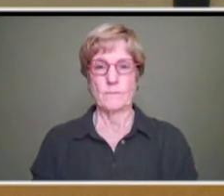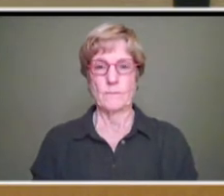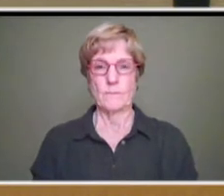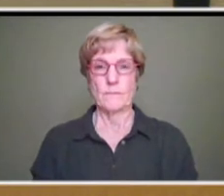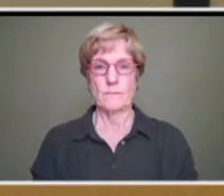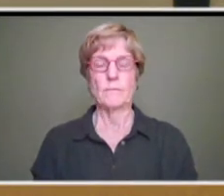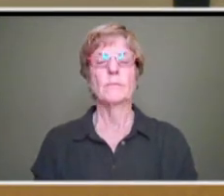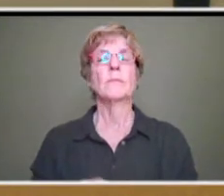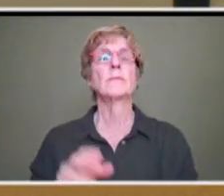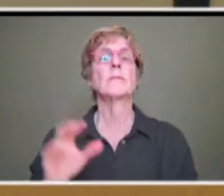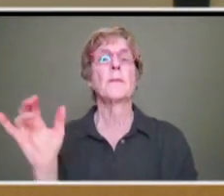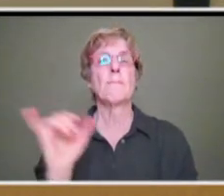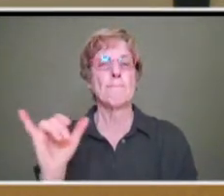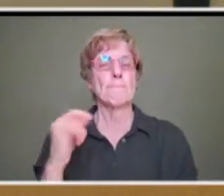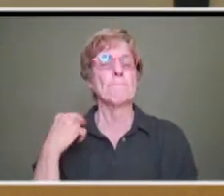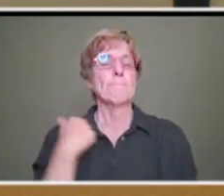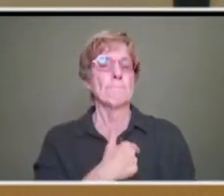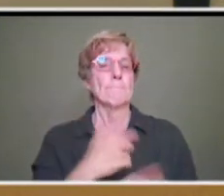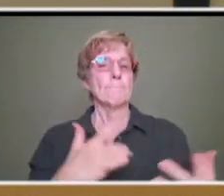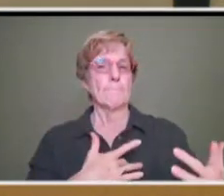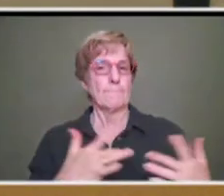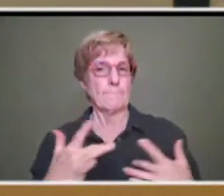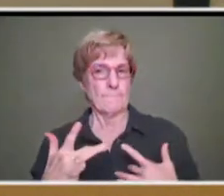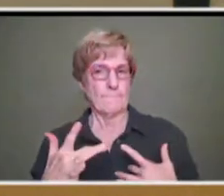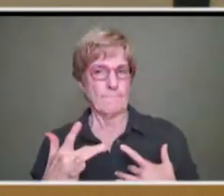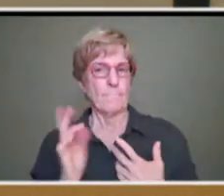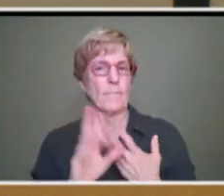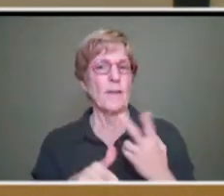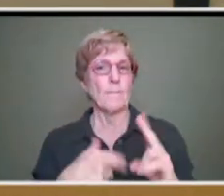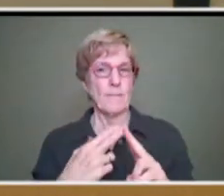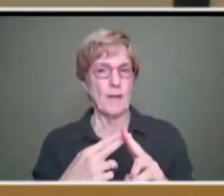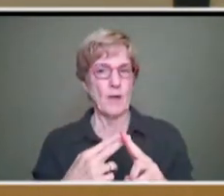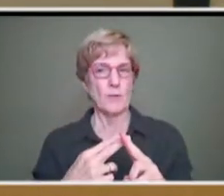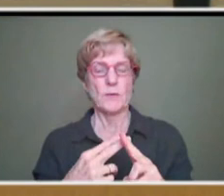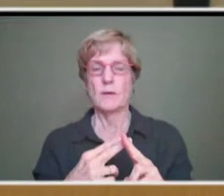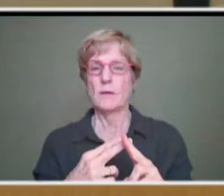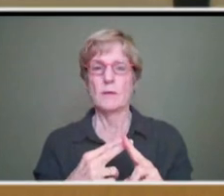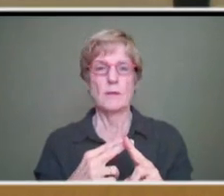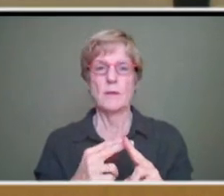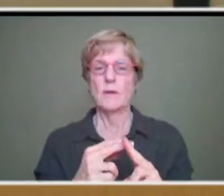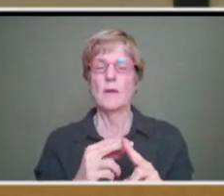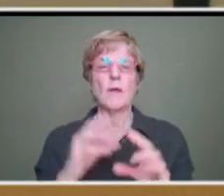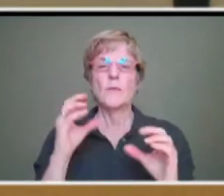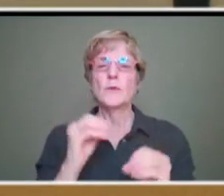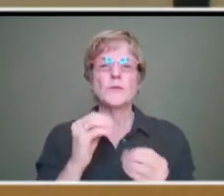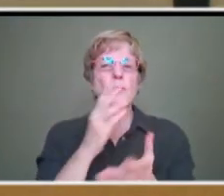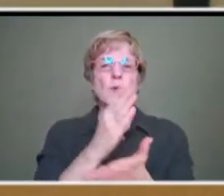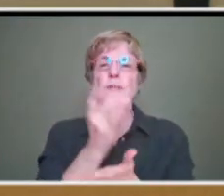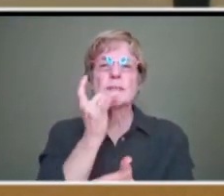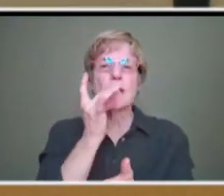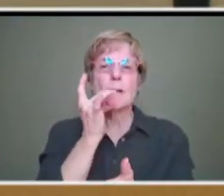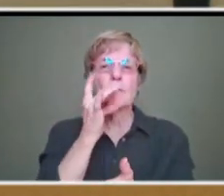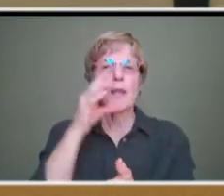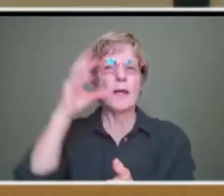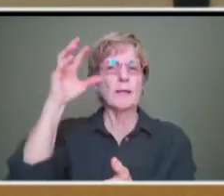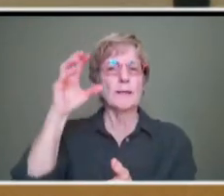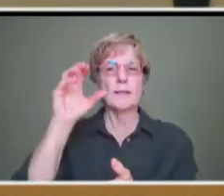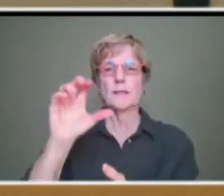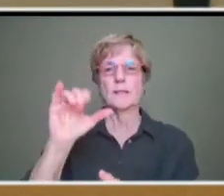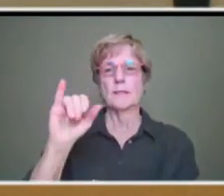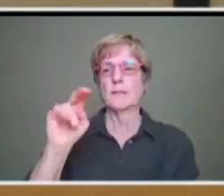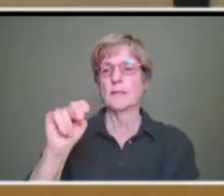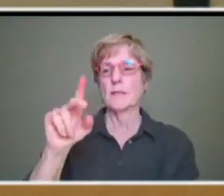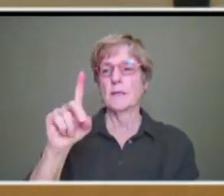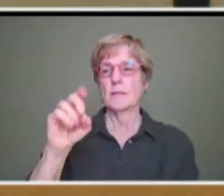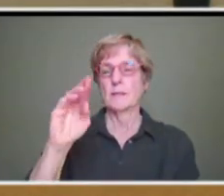also we are concerned about there not being a stoplight at Cinderella Road and Sugar Creek Road and